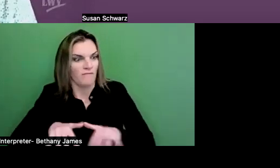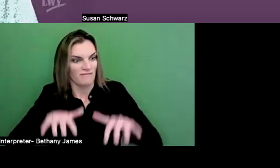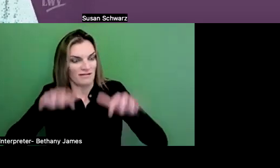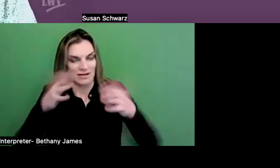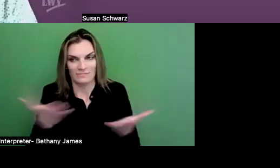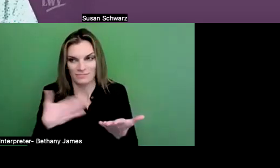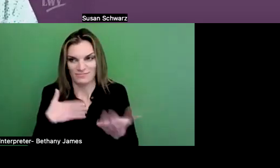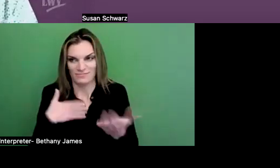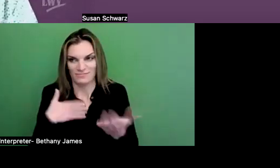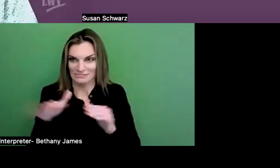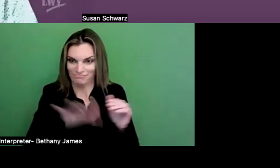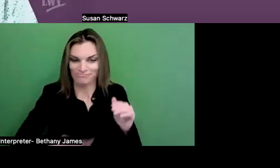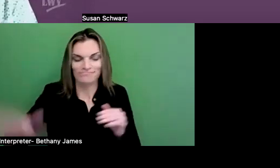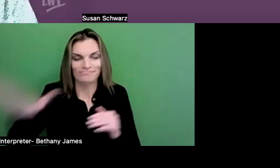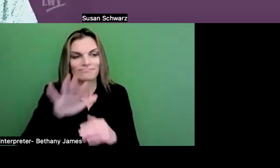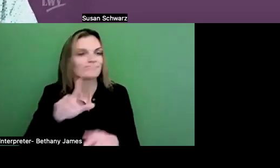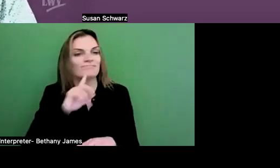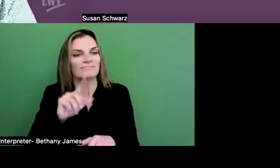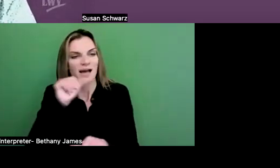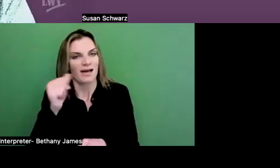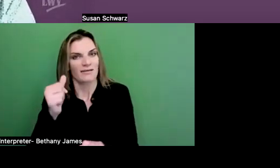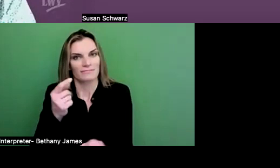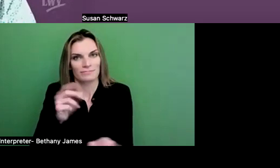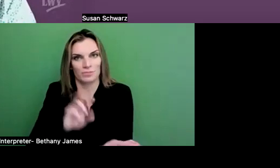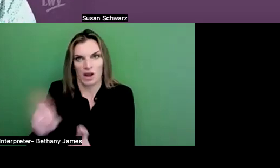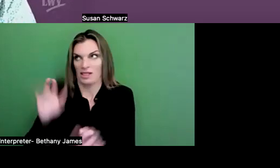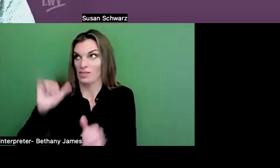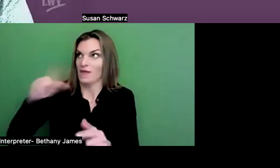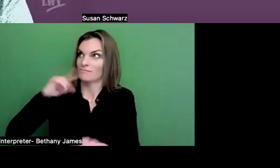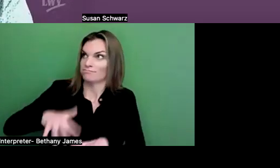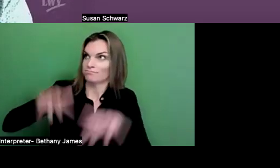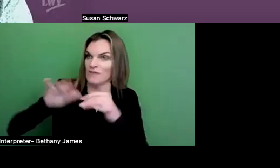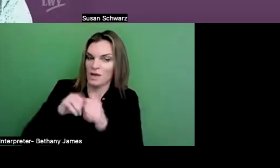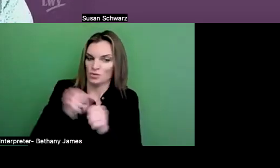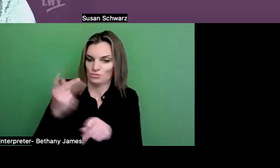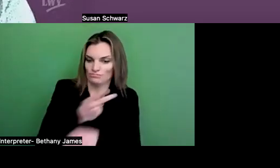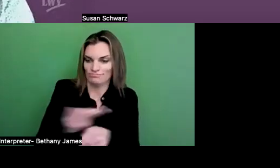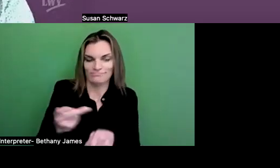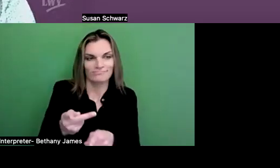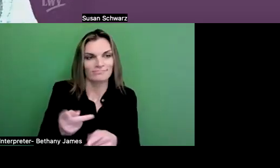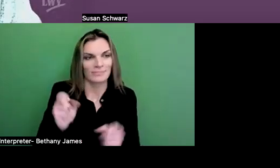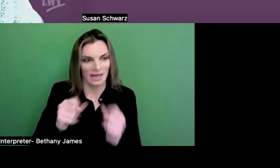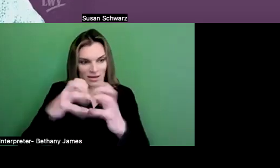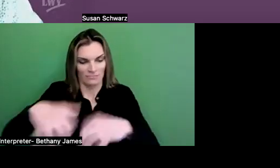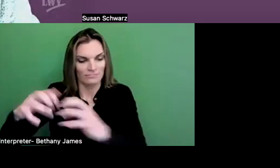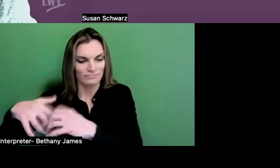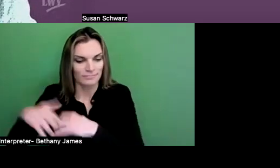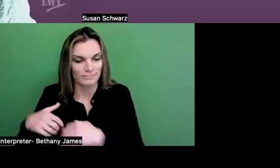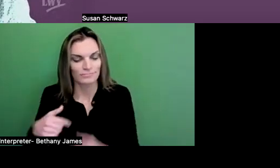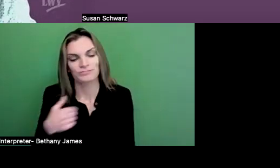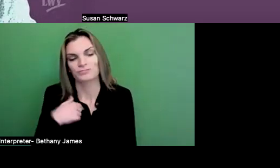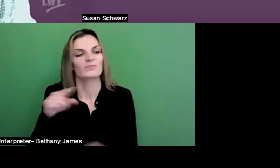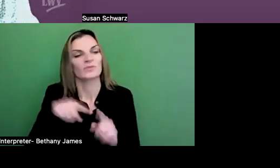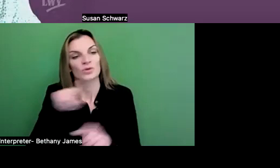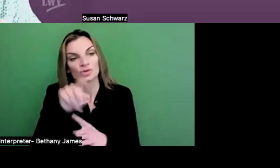inundated and overburdened. So I think we need to adjust our zoning codes and